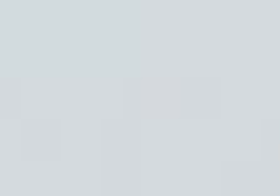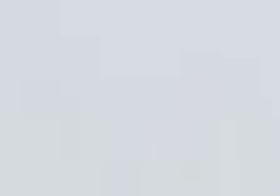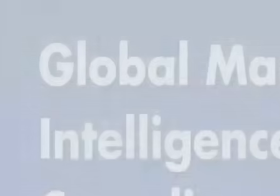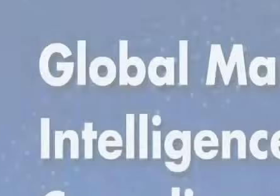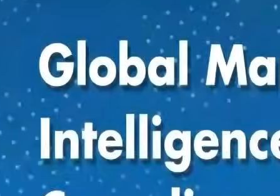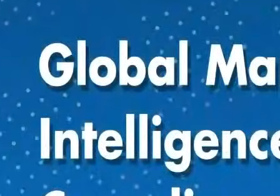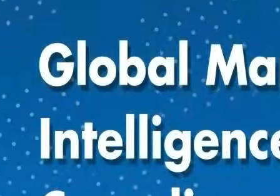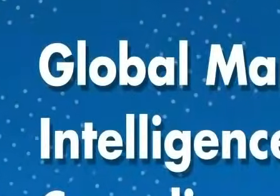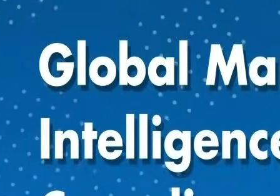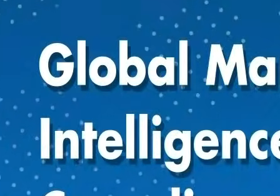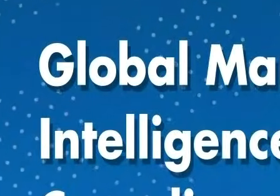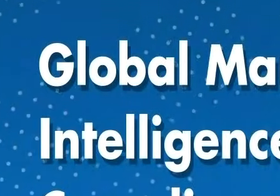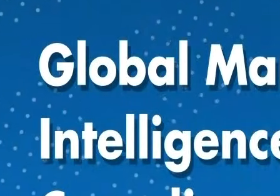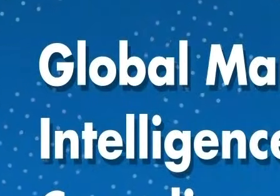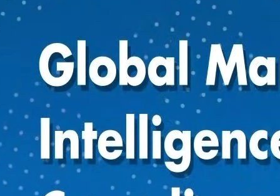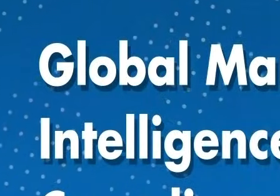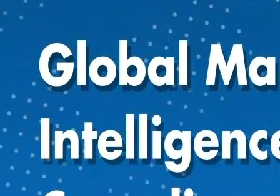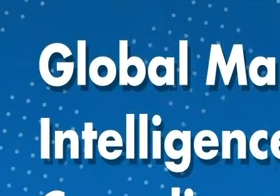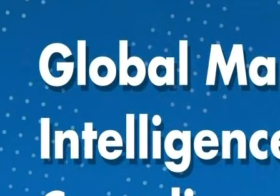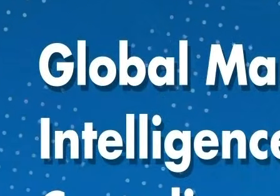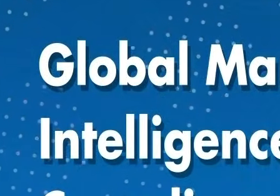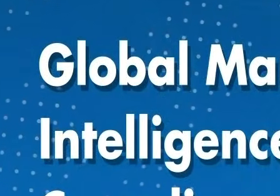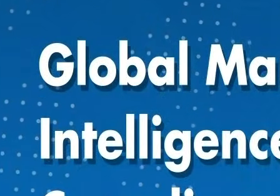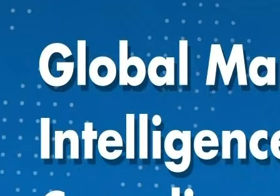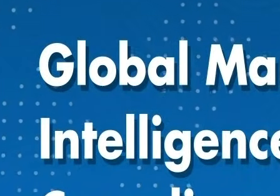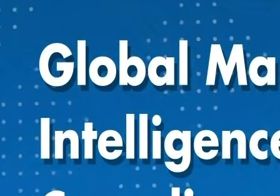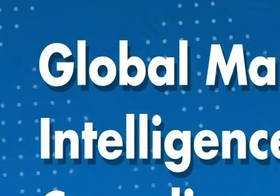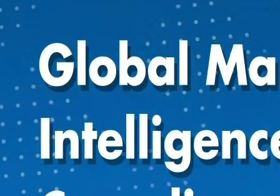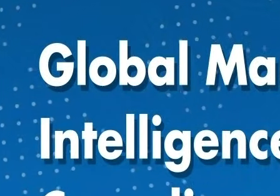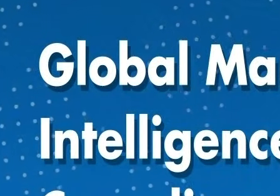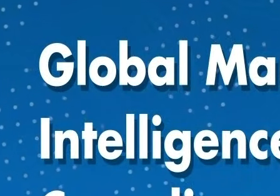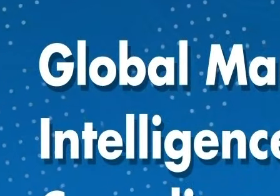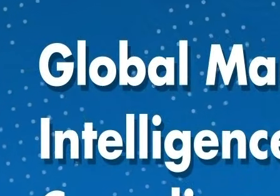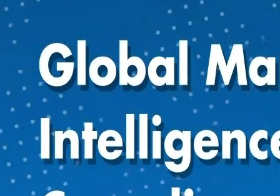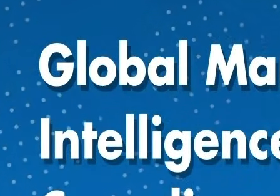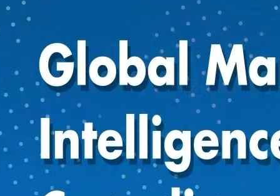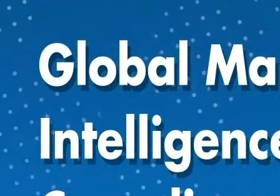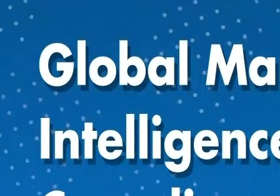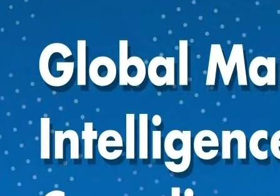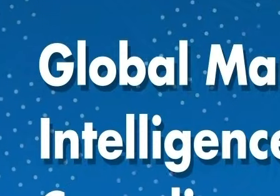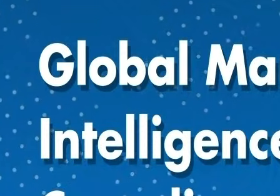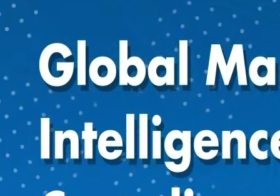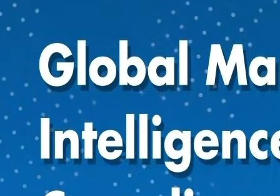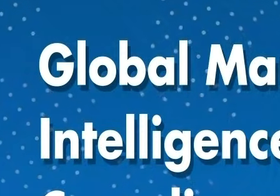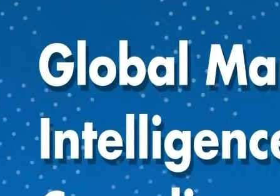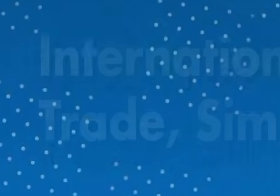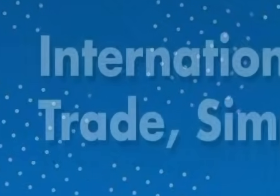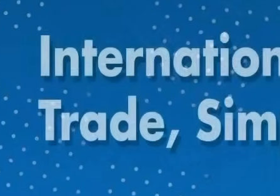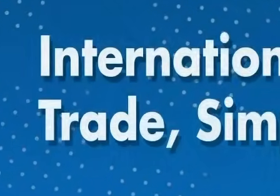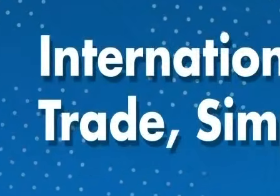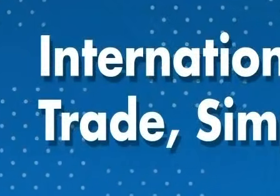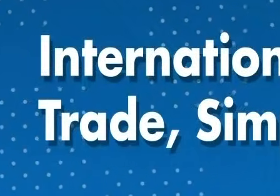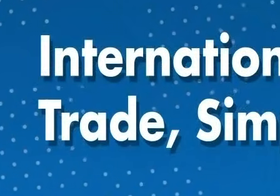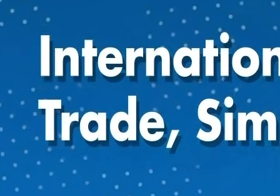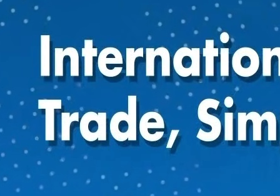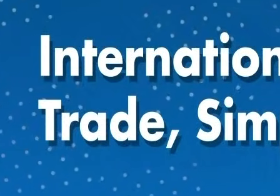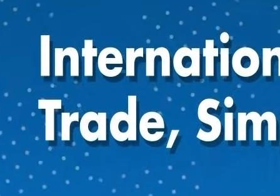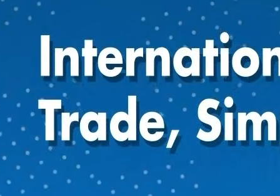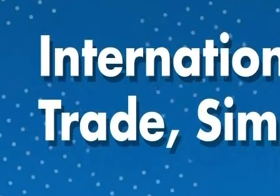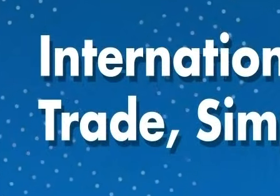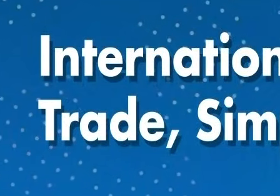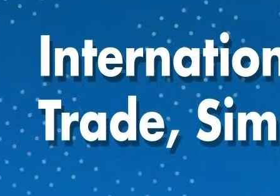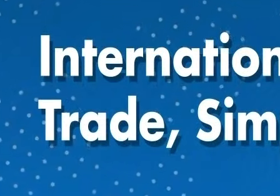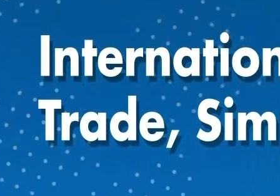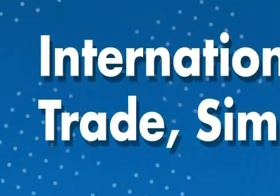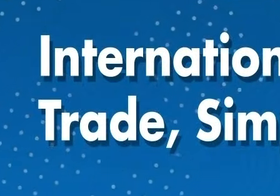a global market intelligence and compliance gateway that connects your effort with global opportunities and makes international